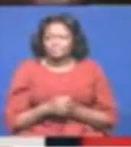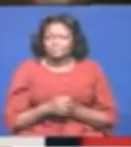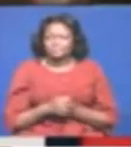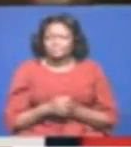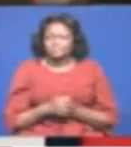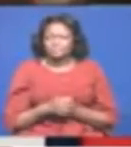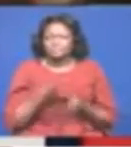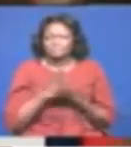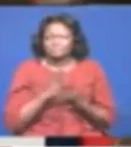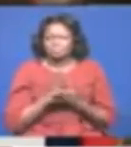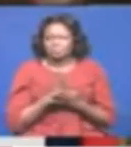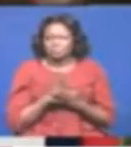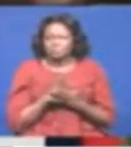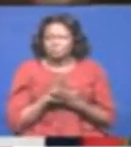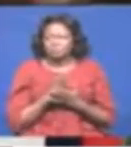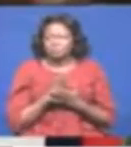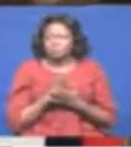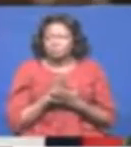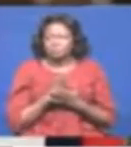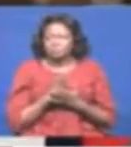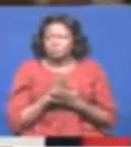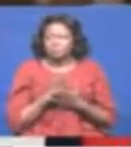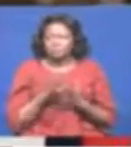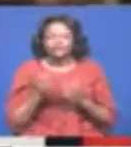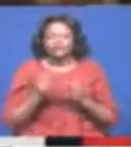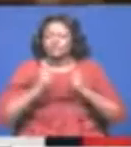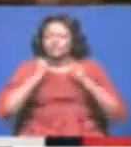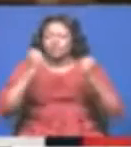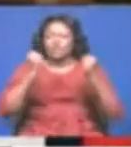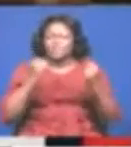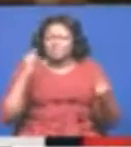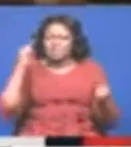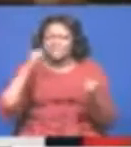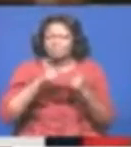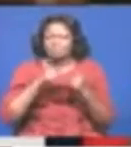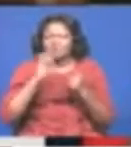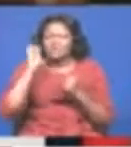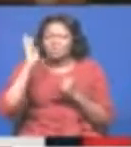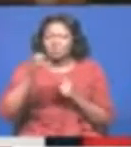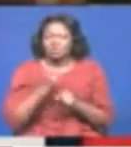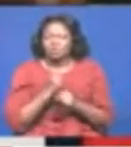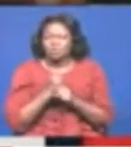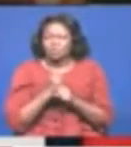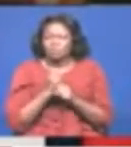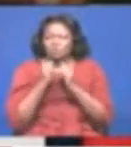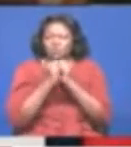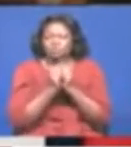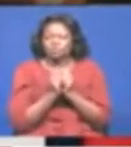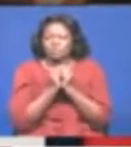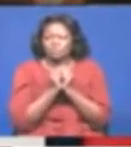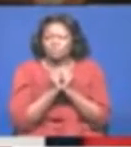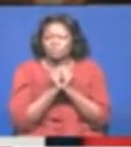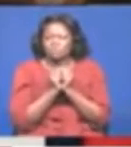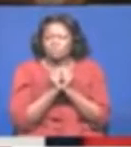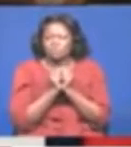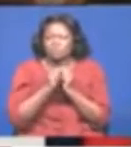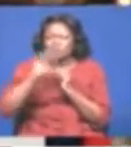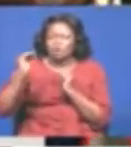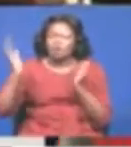Despite being strongly in Azimio, I will work together with the County